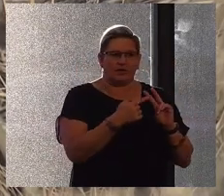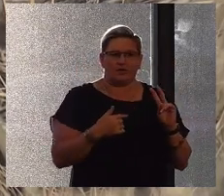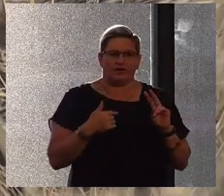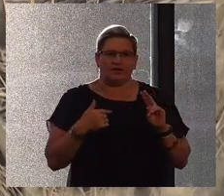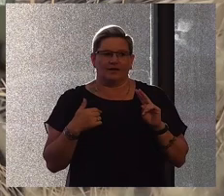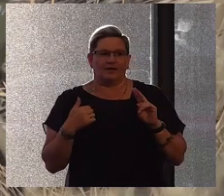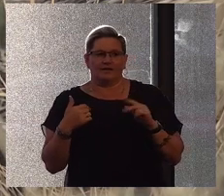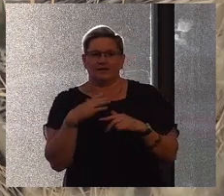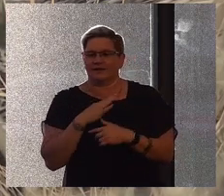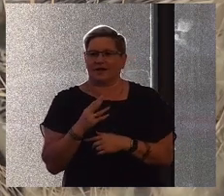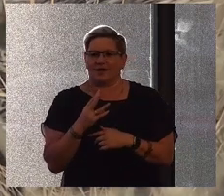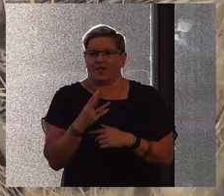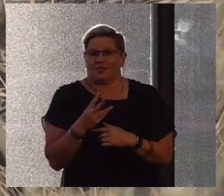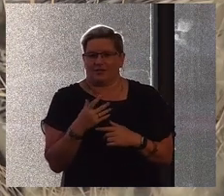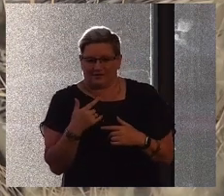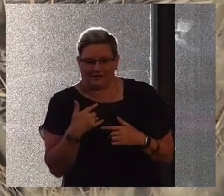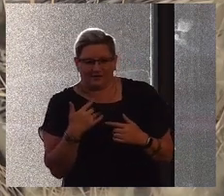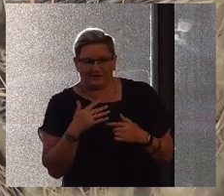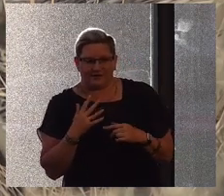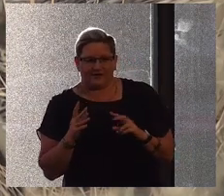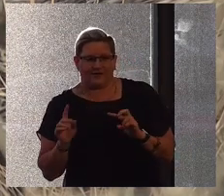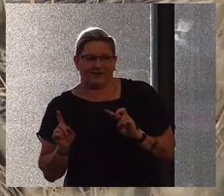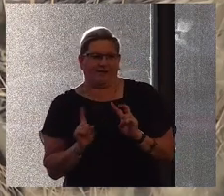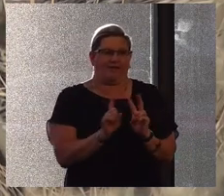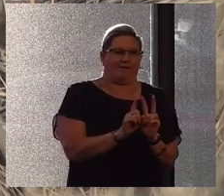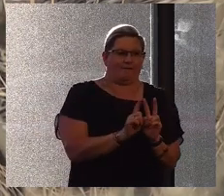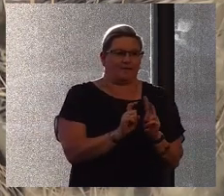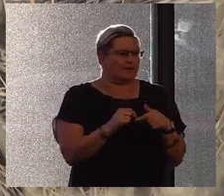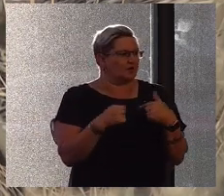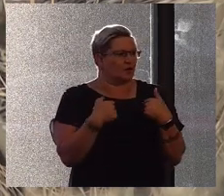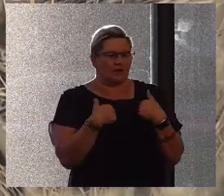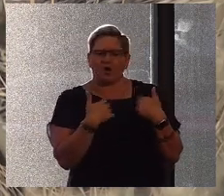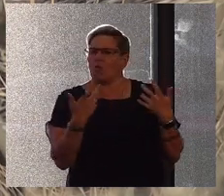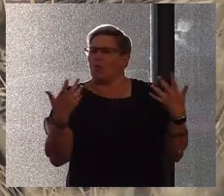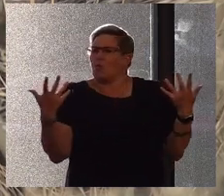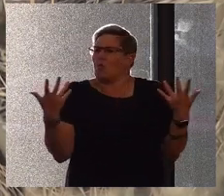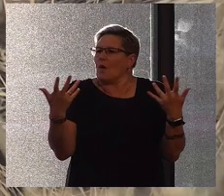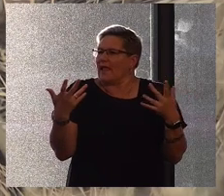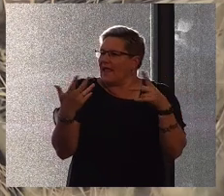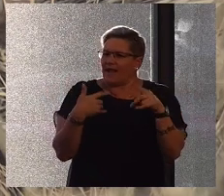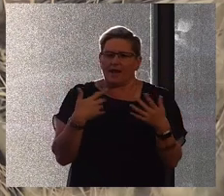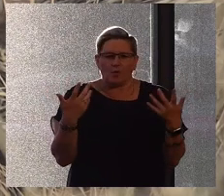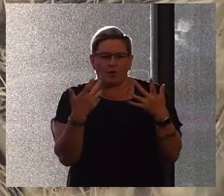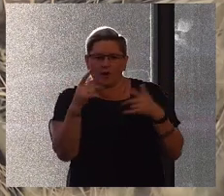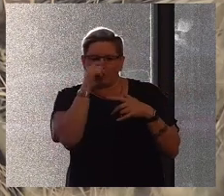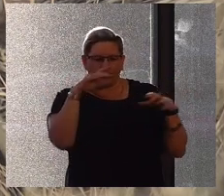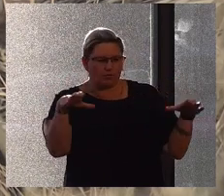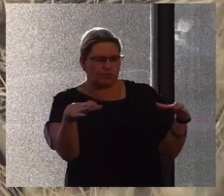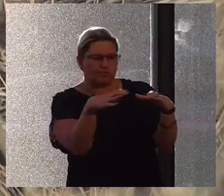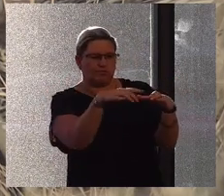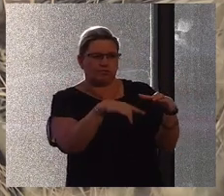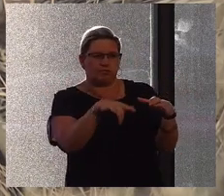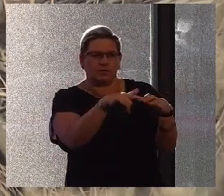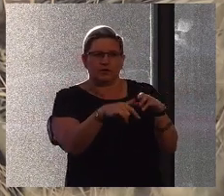bird Swiftie. Well, this is it. So we decided we'd take the message to where the people are at, and we are both very passionate about the Swift